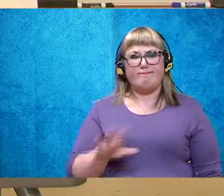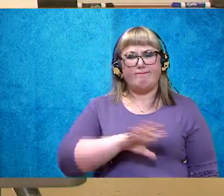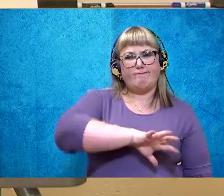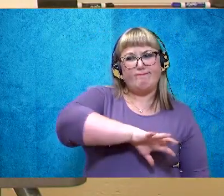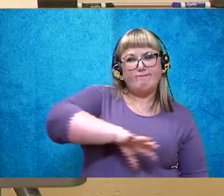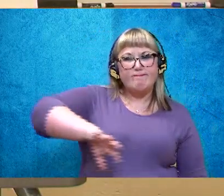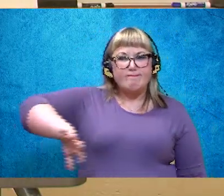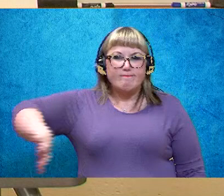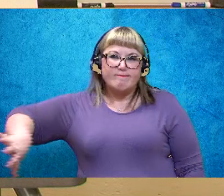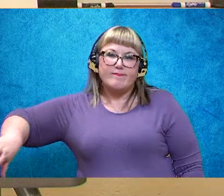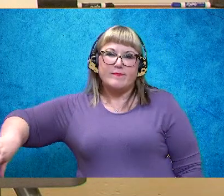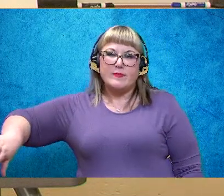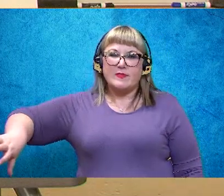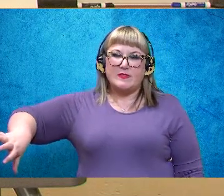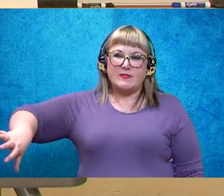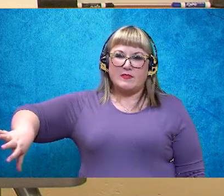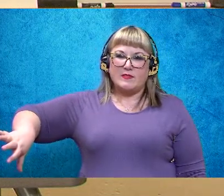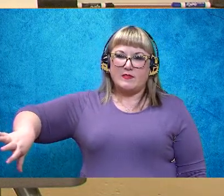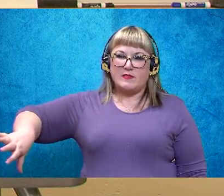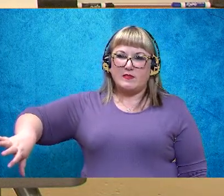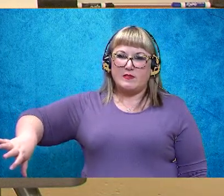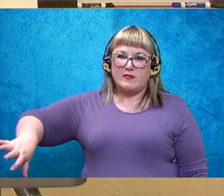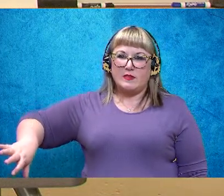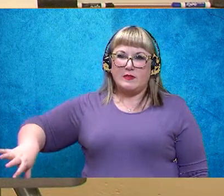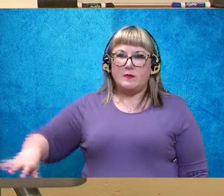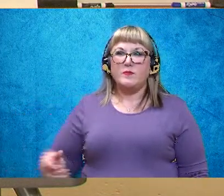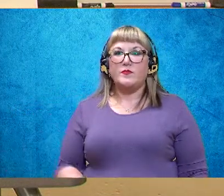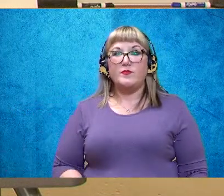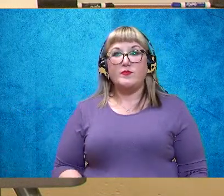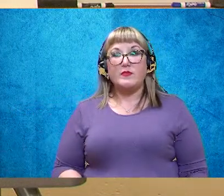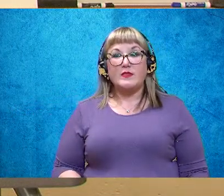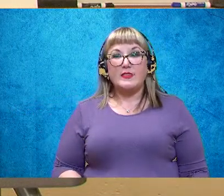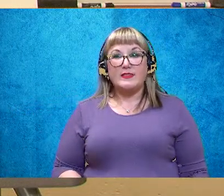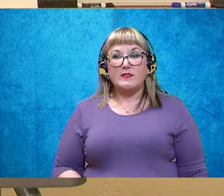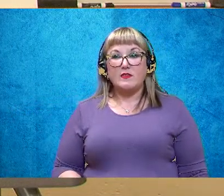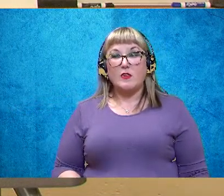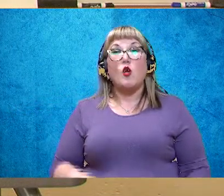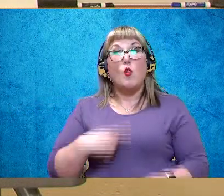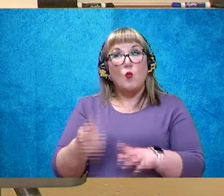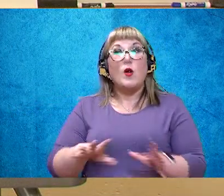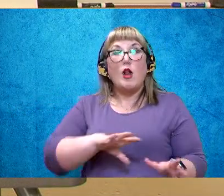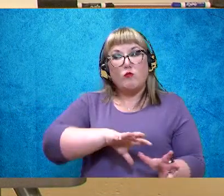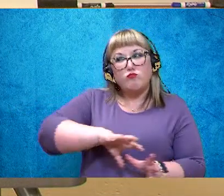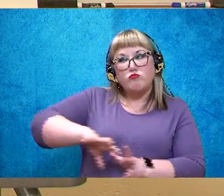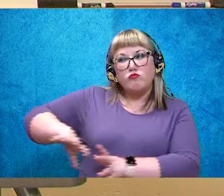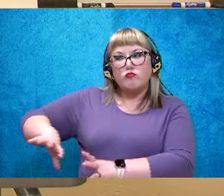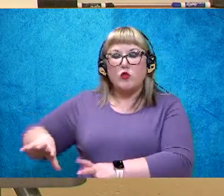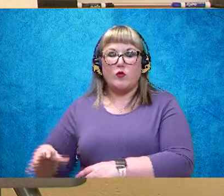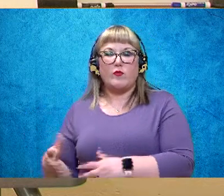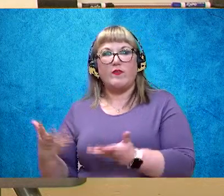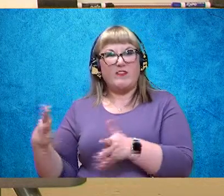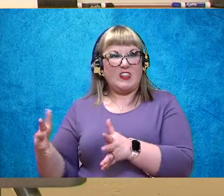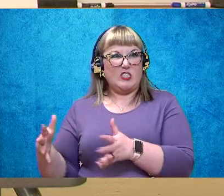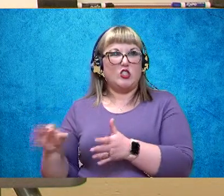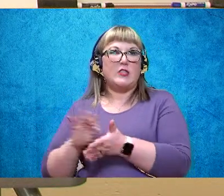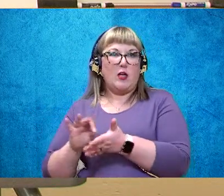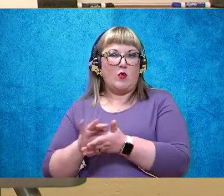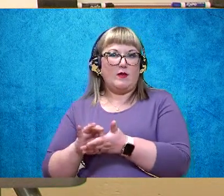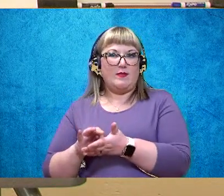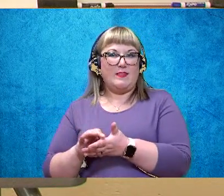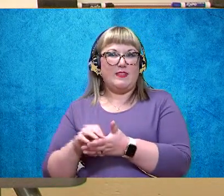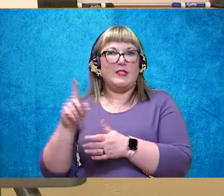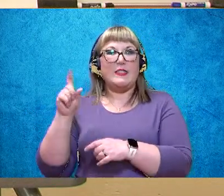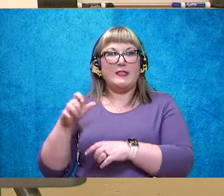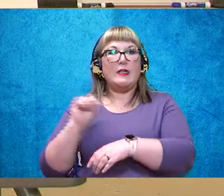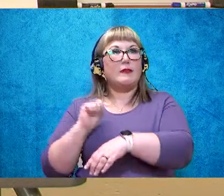of bugs over to this side of the table. And when I move a collection of bugs, or after I finish counting, I need to assign